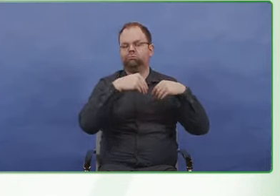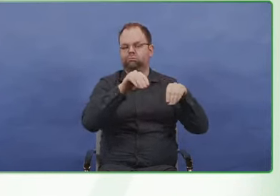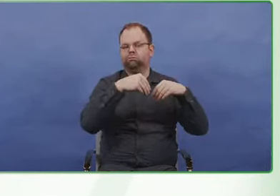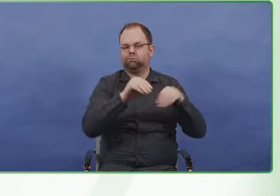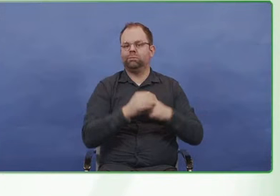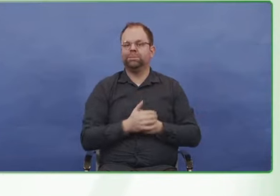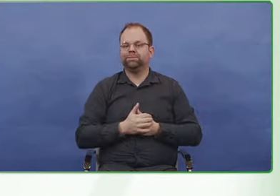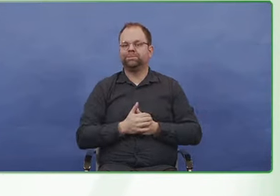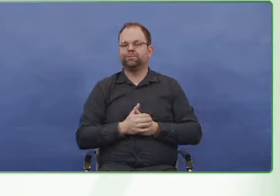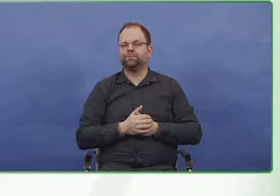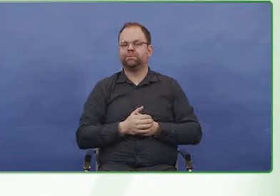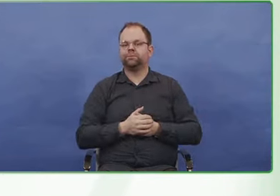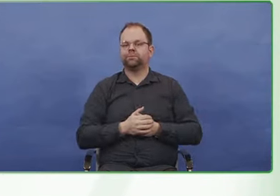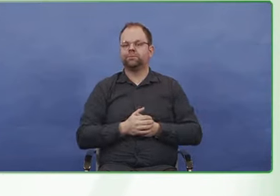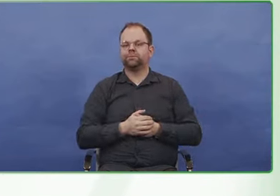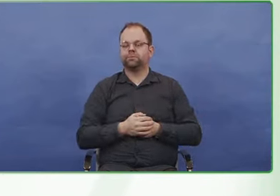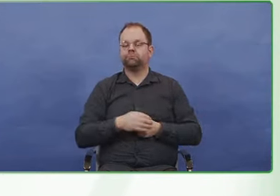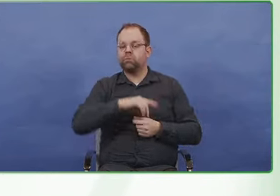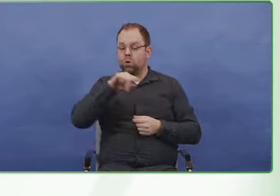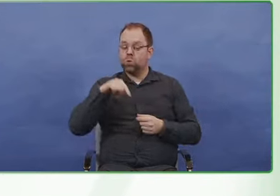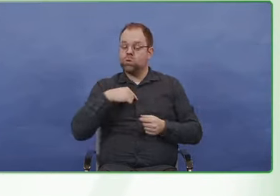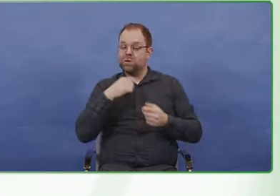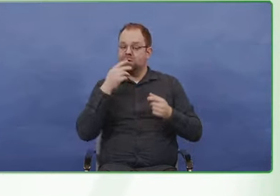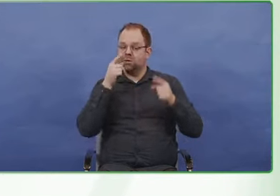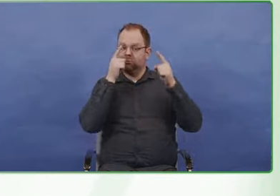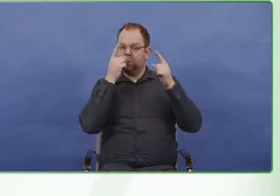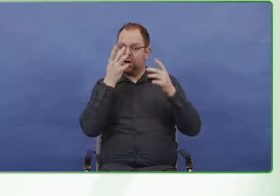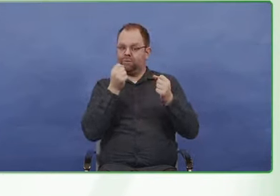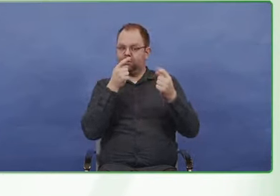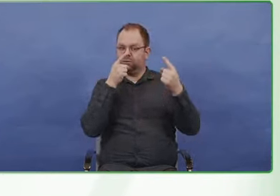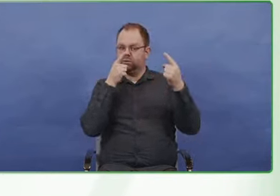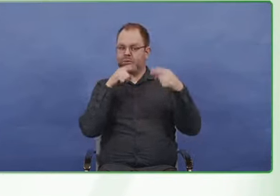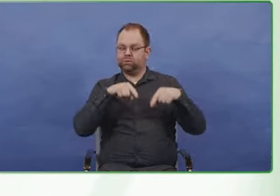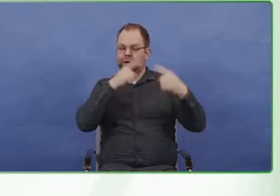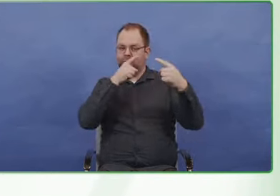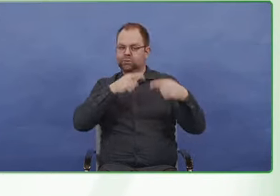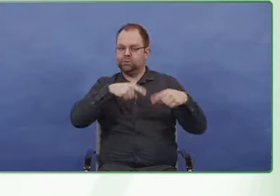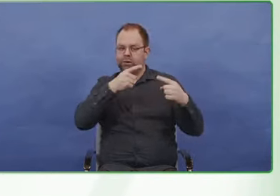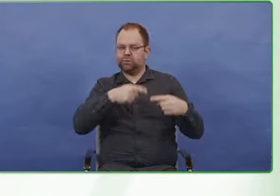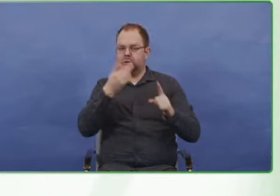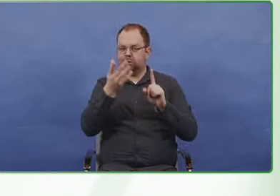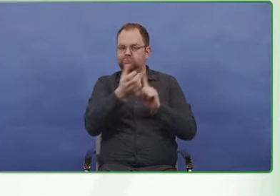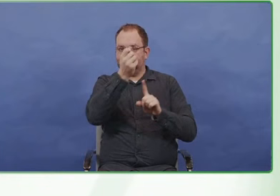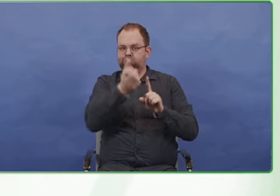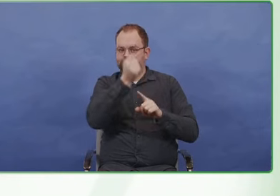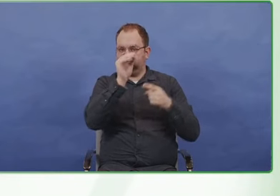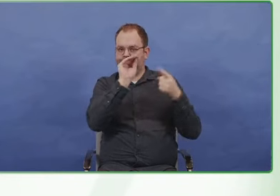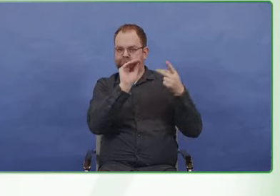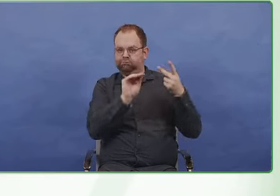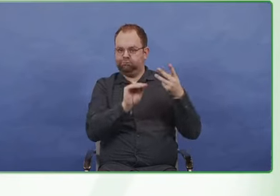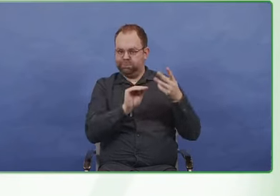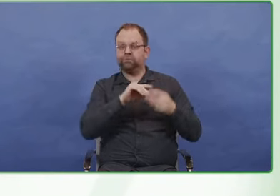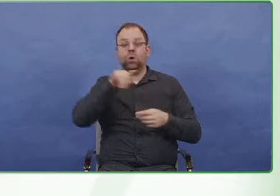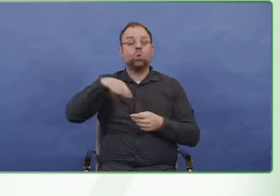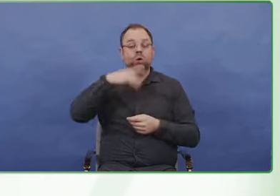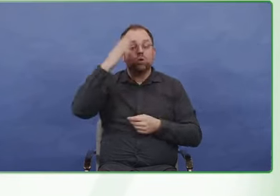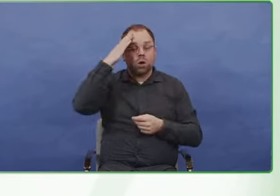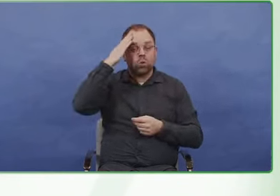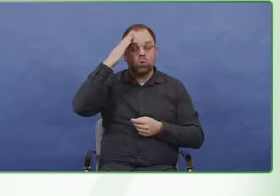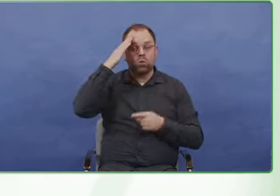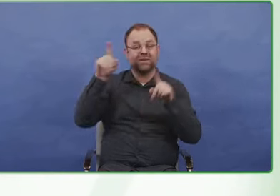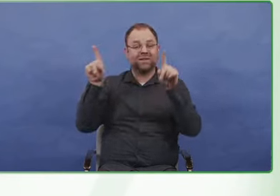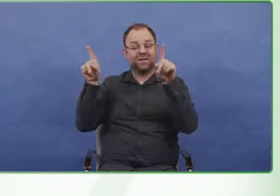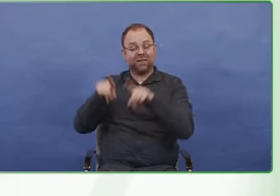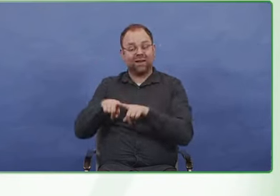mechanism, and multiple access pathways is one of the challenge. And of course, the second is the linear and